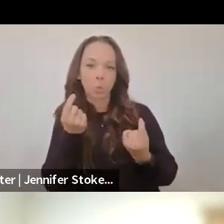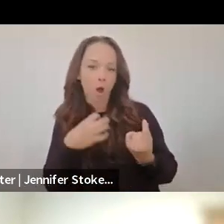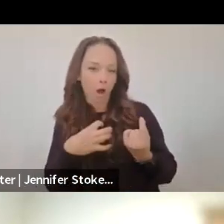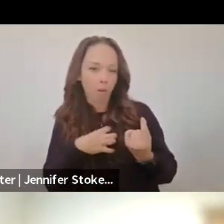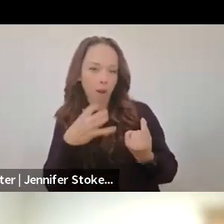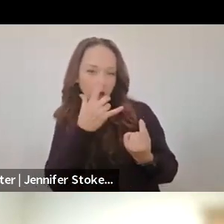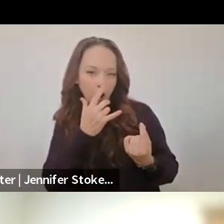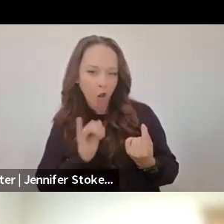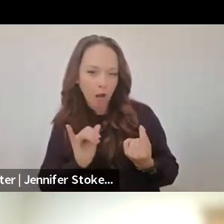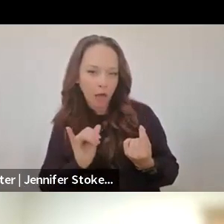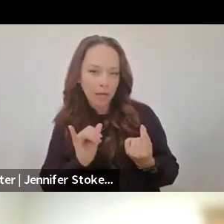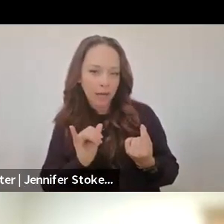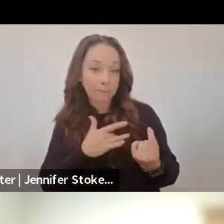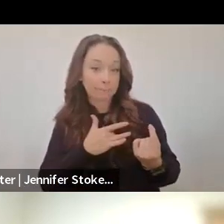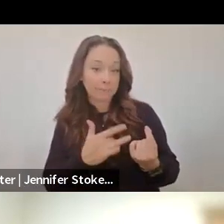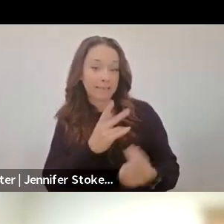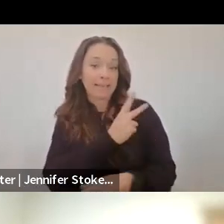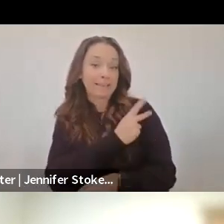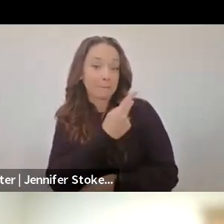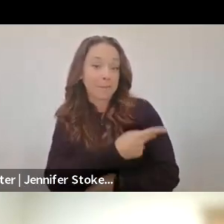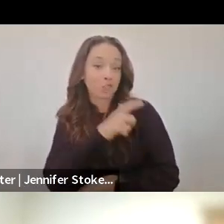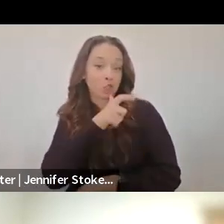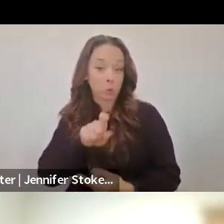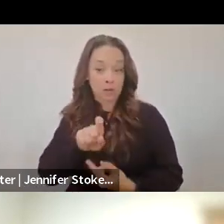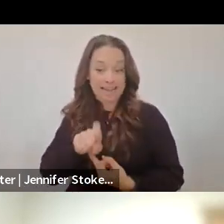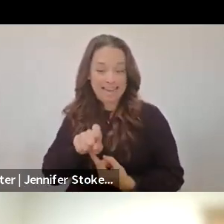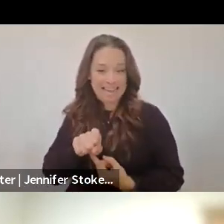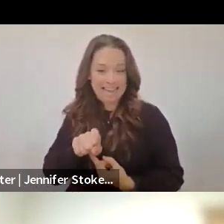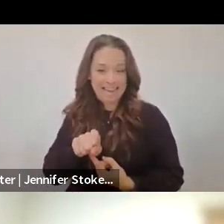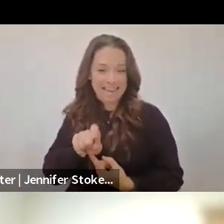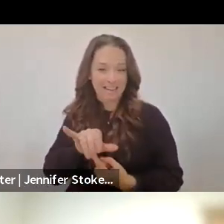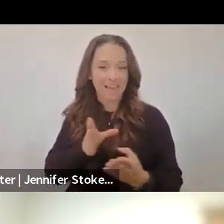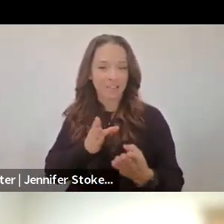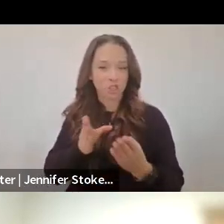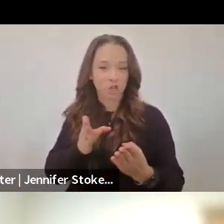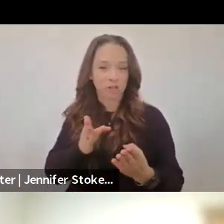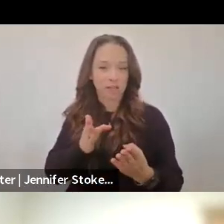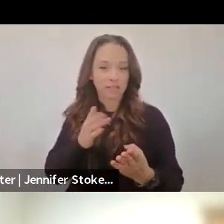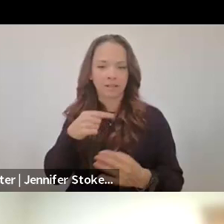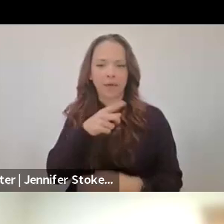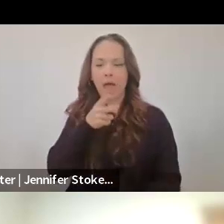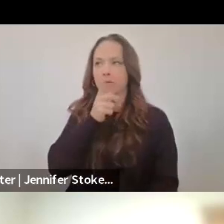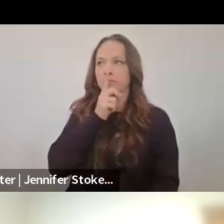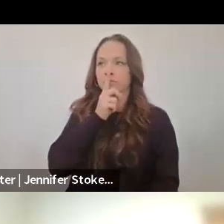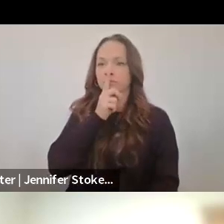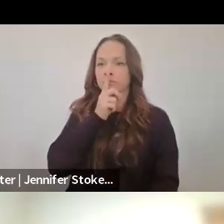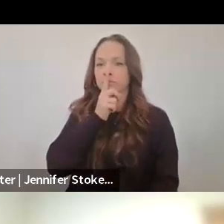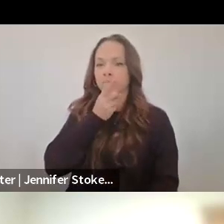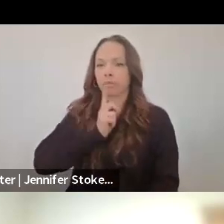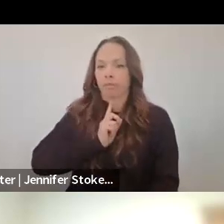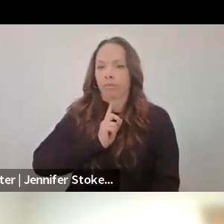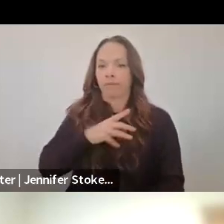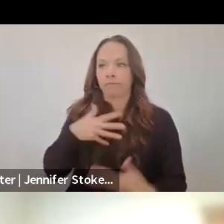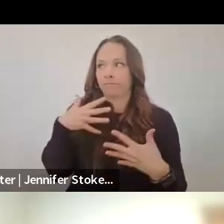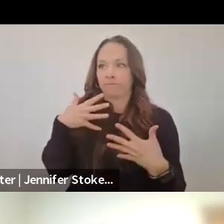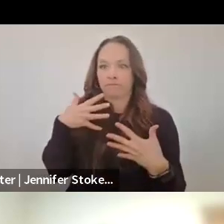our patients who most need that service may not complain because there's a sense of fear. There's a sense of this is not what